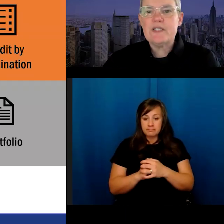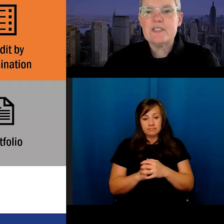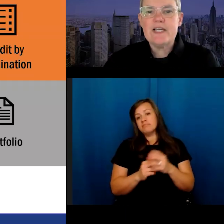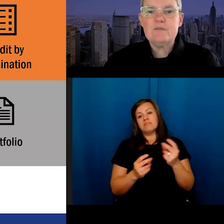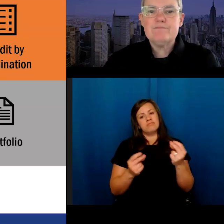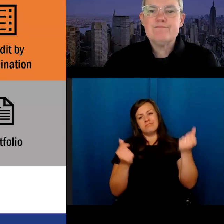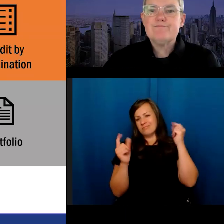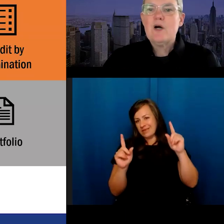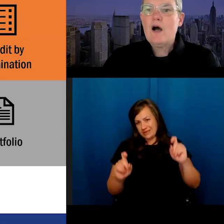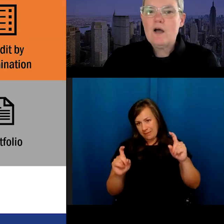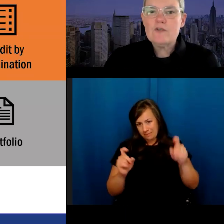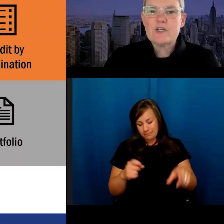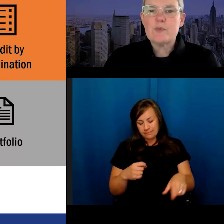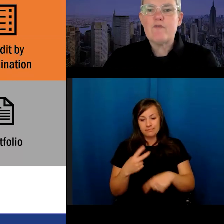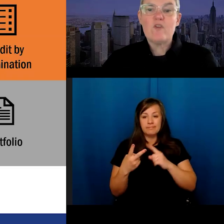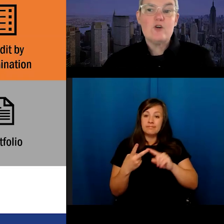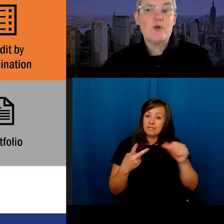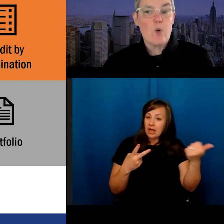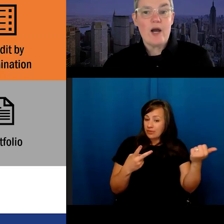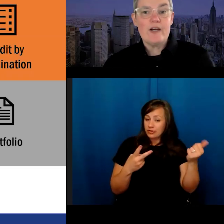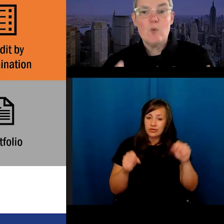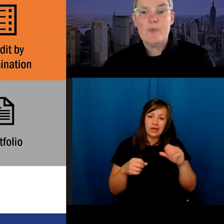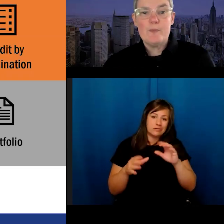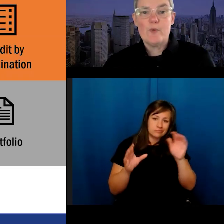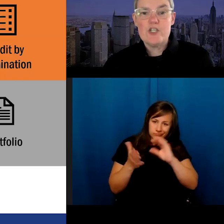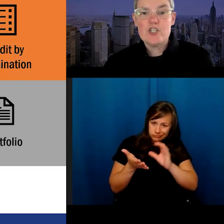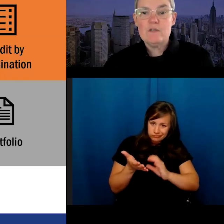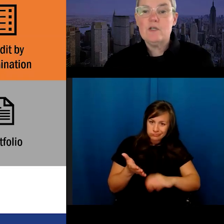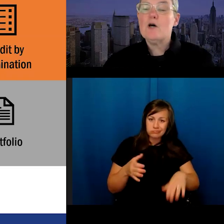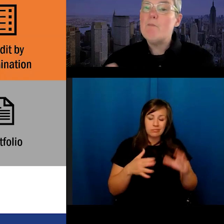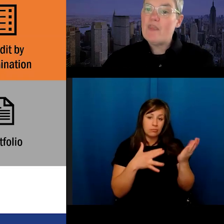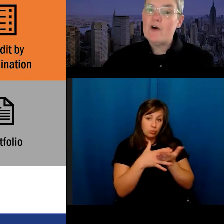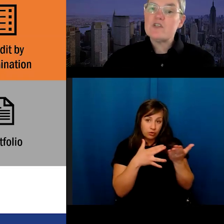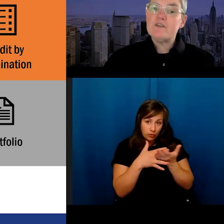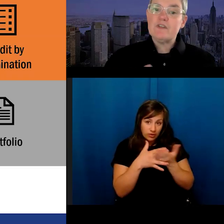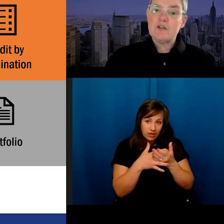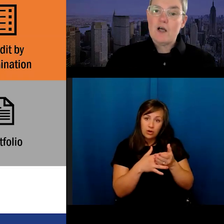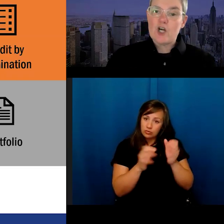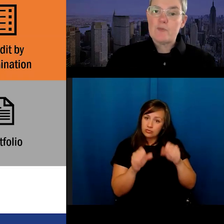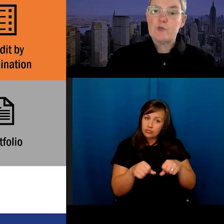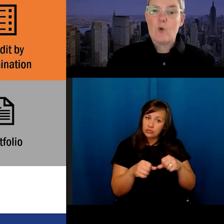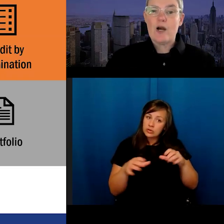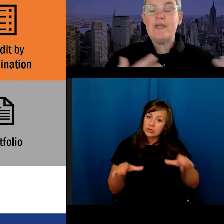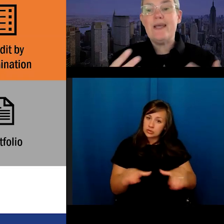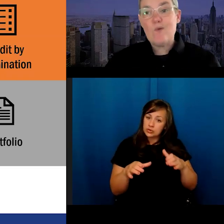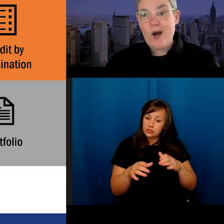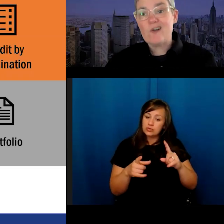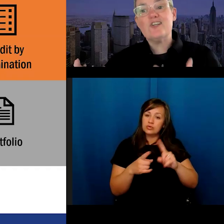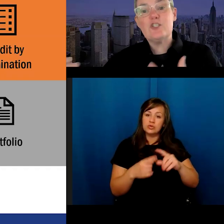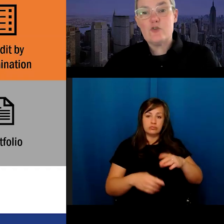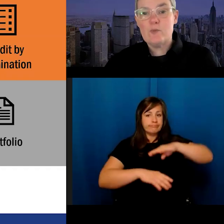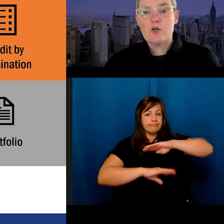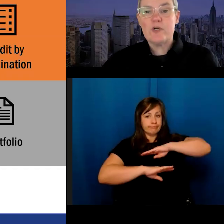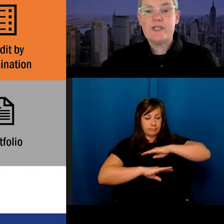quick, like an exam. Others, like a portfolio, require more preparation, but those can fulfill a college option requirement